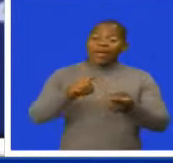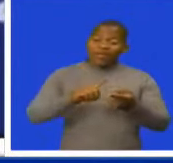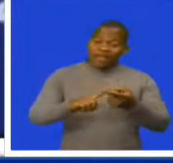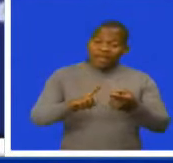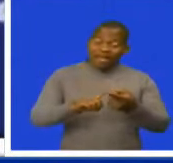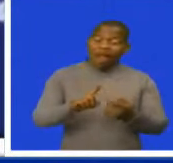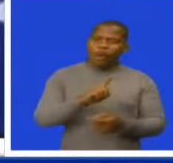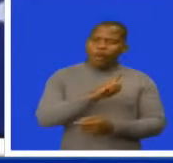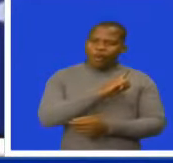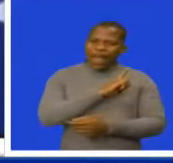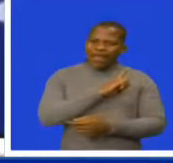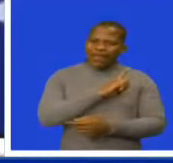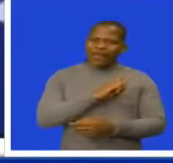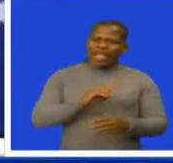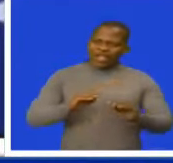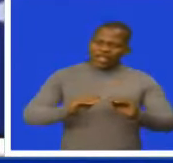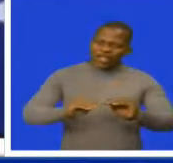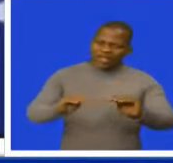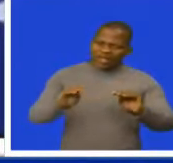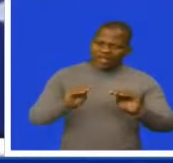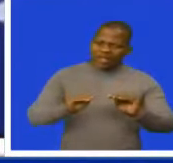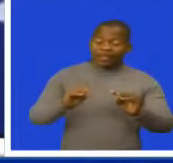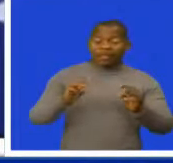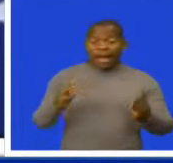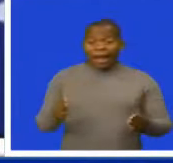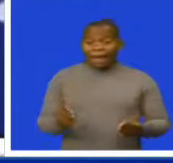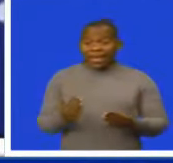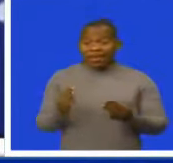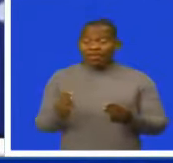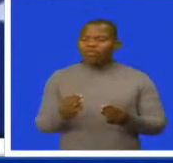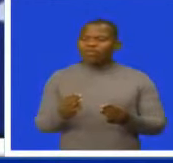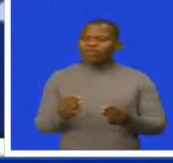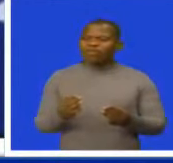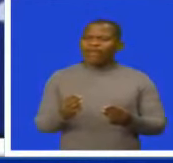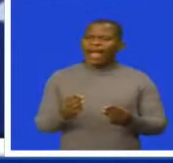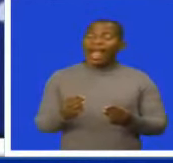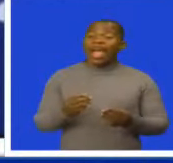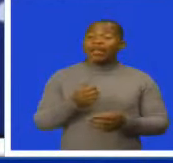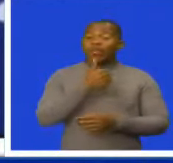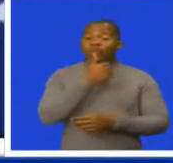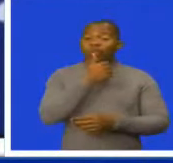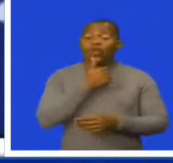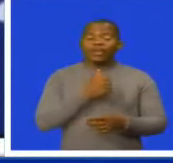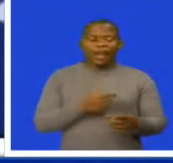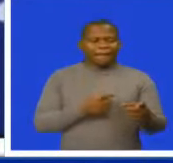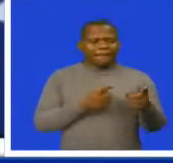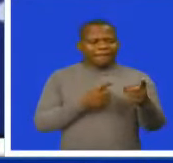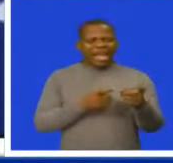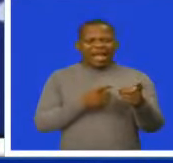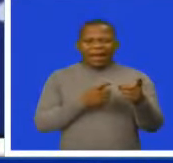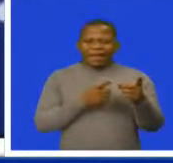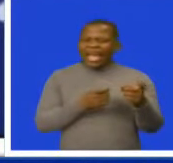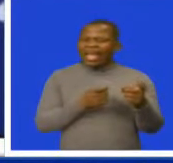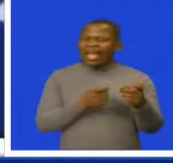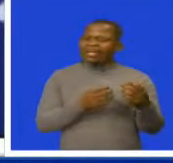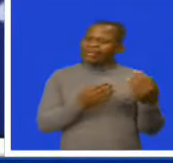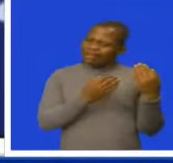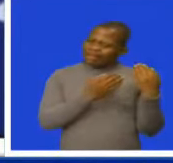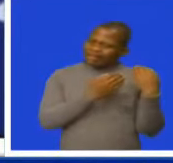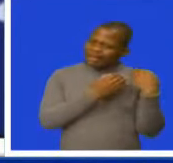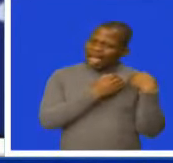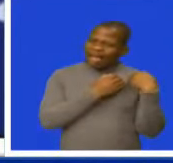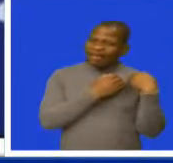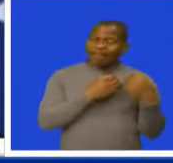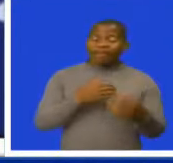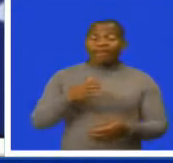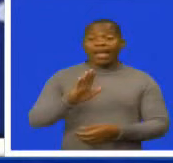siwuchase lo mdlalo ikakhulu ngoba ukukhuthaza ukuthi sisebenzise tibhamu ngekucophelela